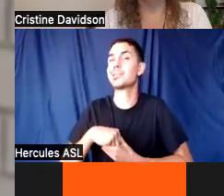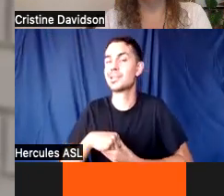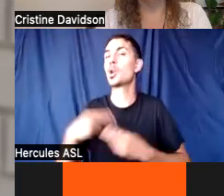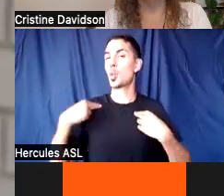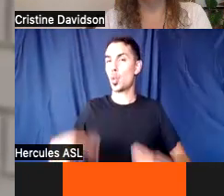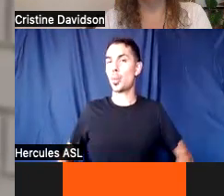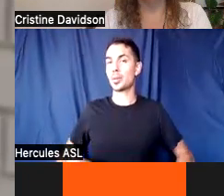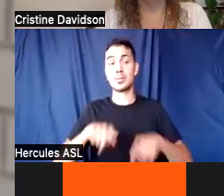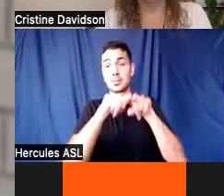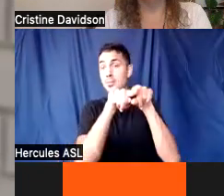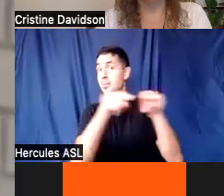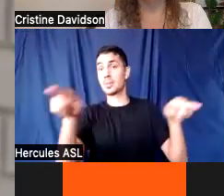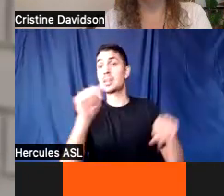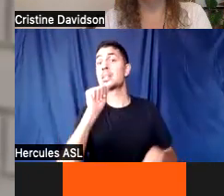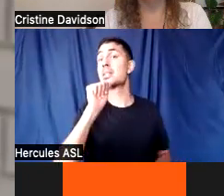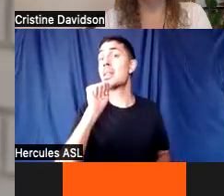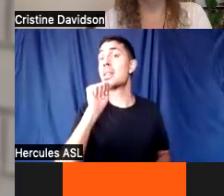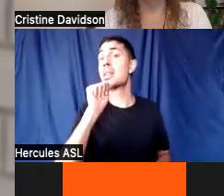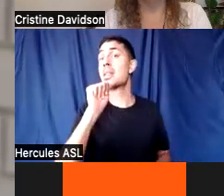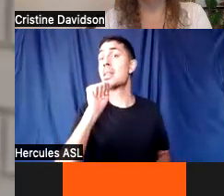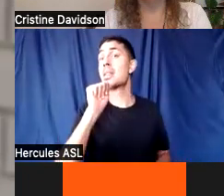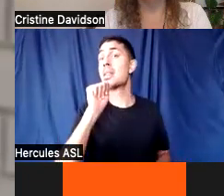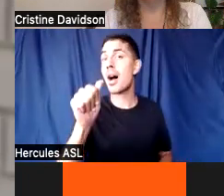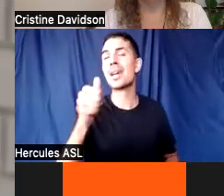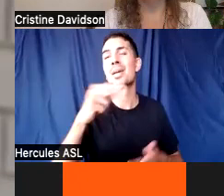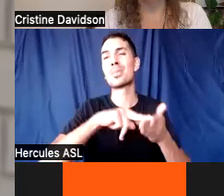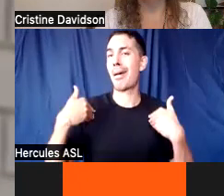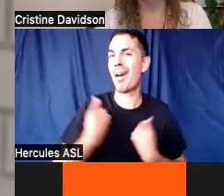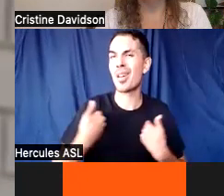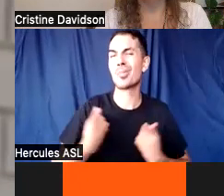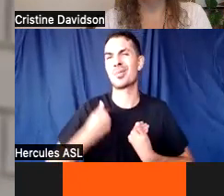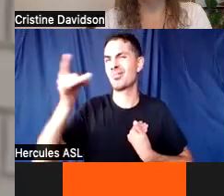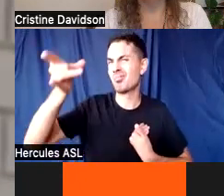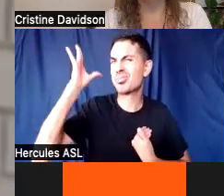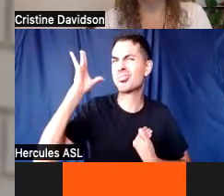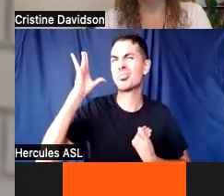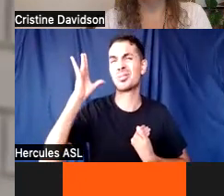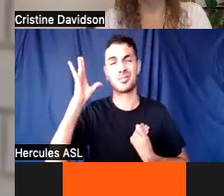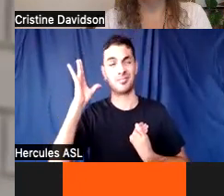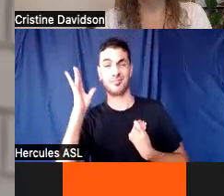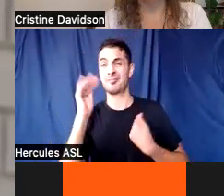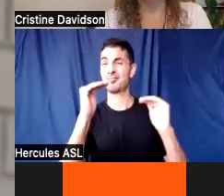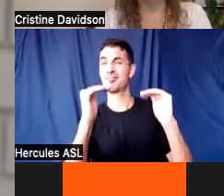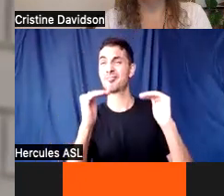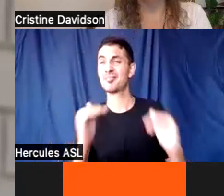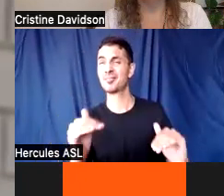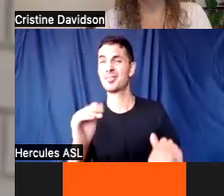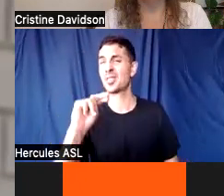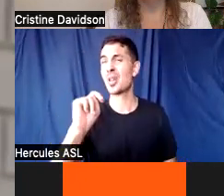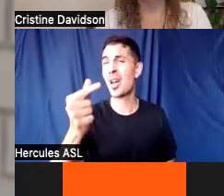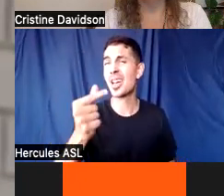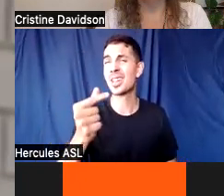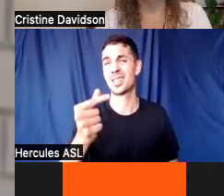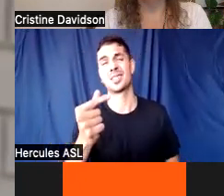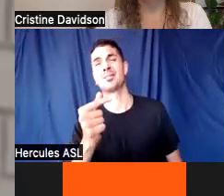result of that, those heathens and animals could not own, possess, manage, or use